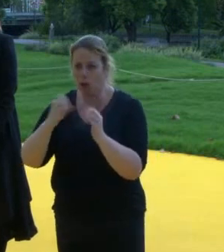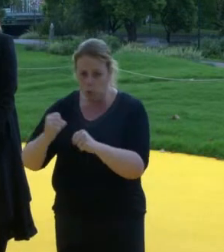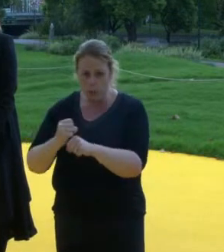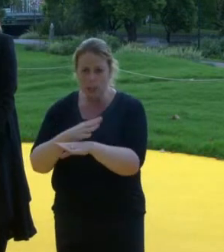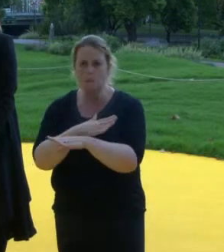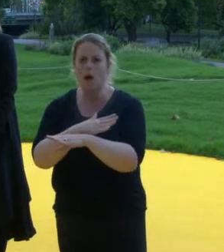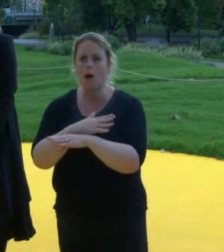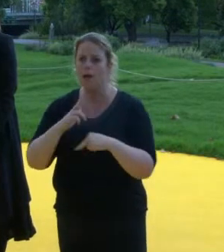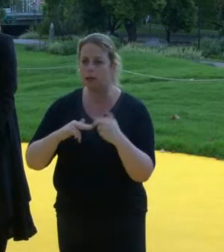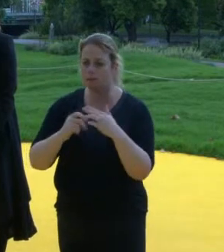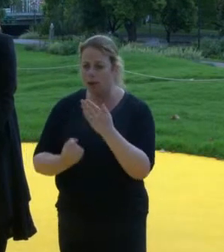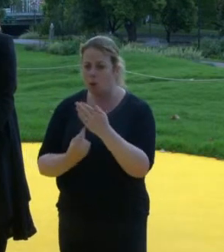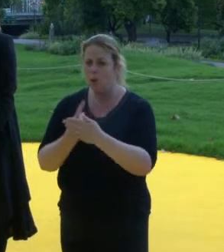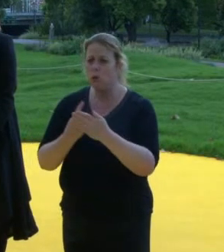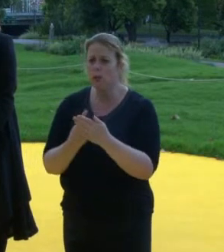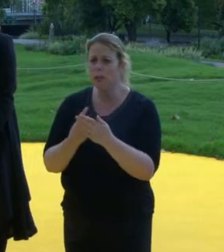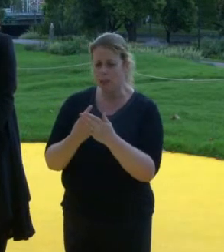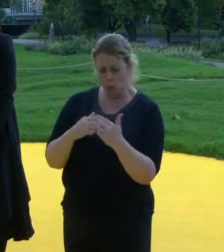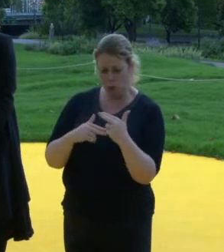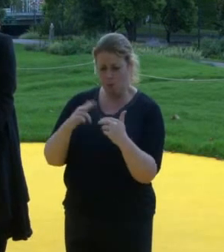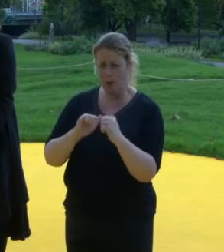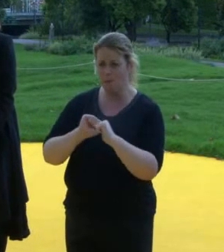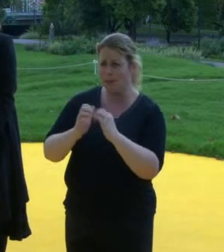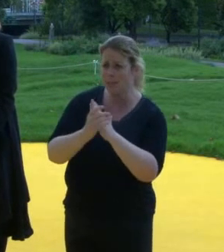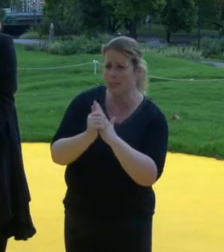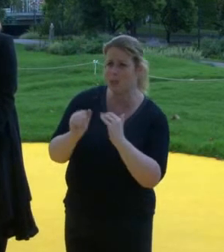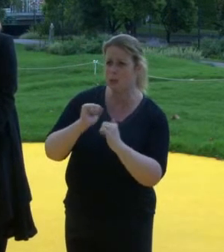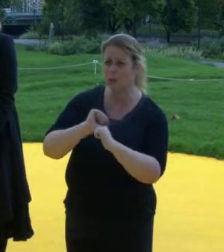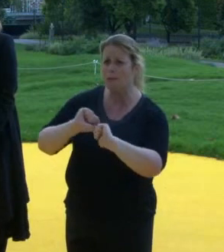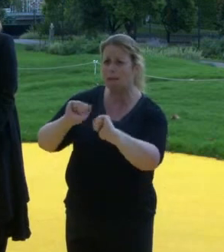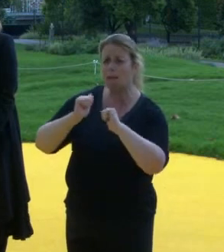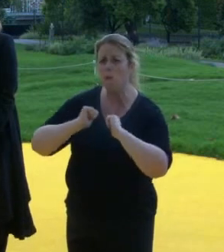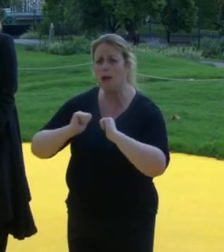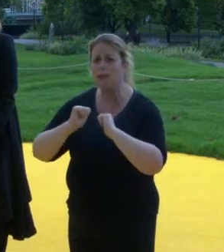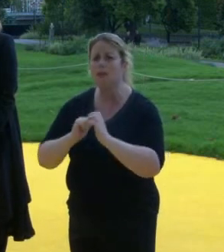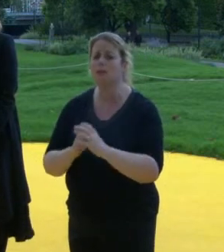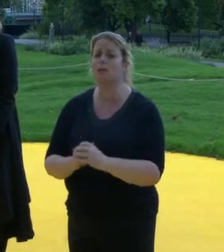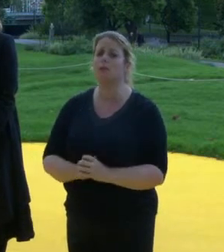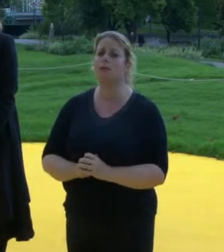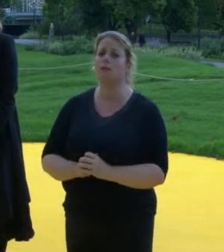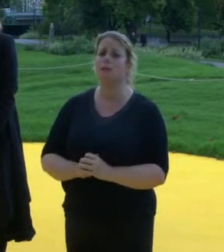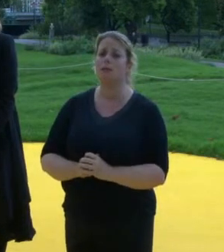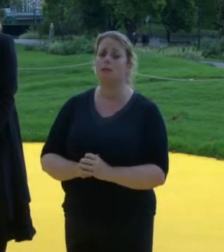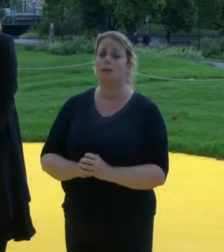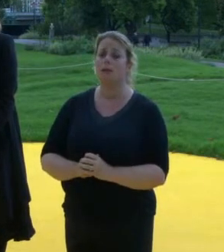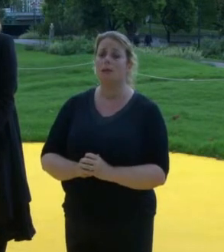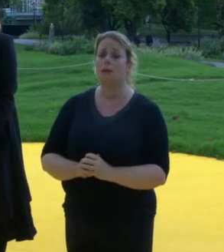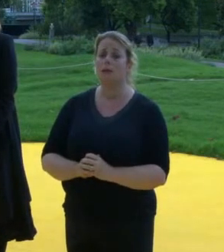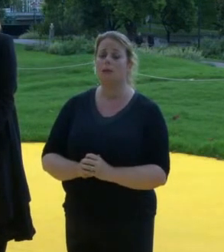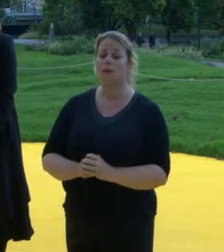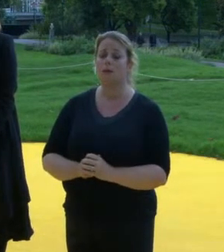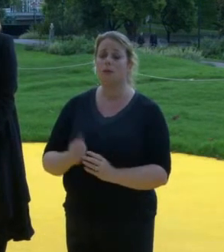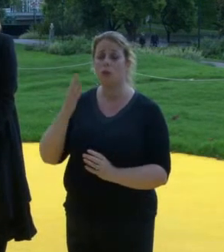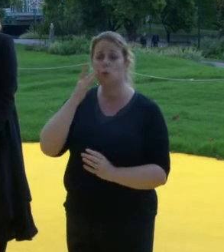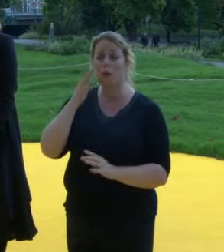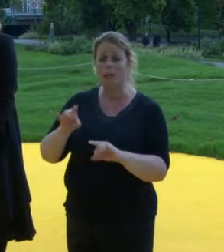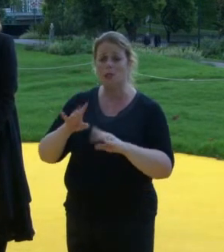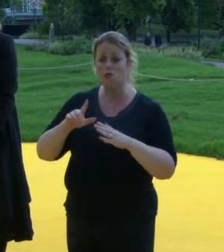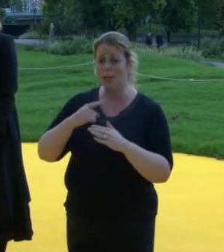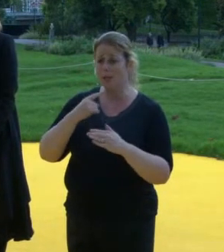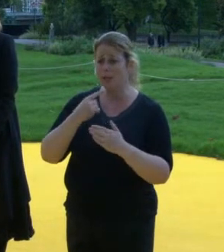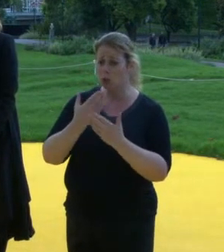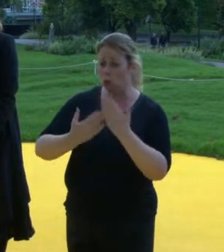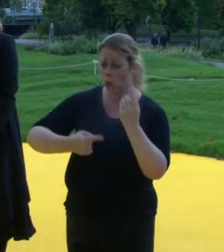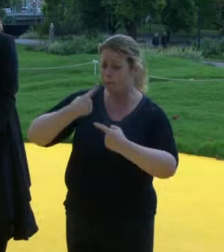opportunities to develop their practice, we'll ensure that groundbreaking, important and wildly entertaining Australian stories are told. And we'll